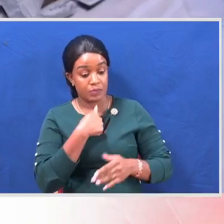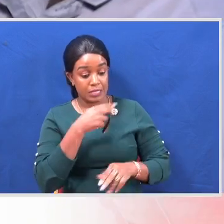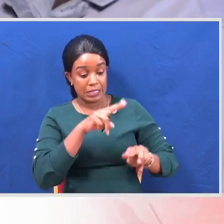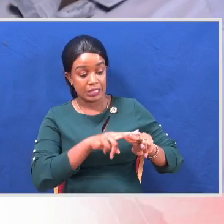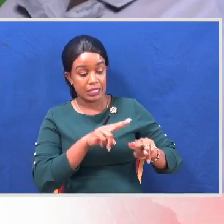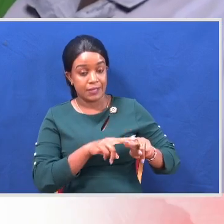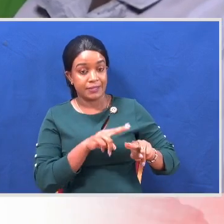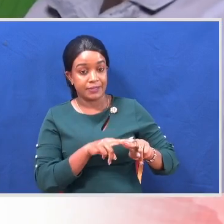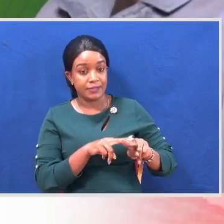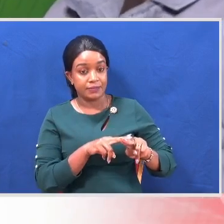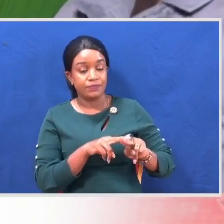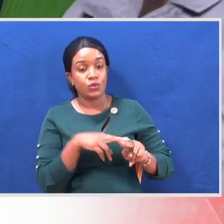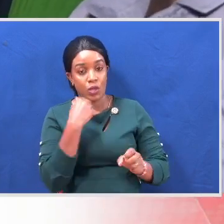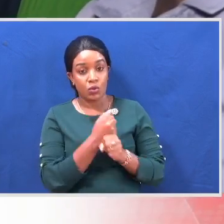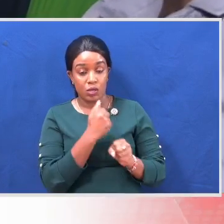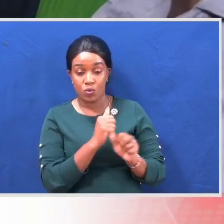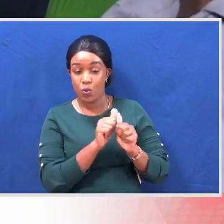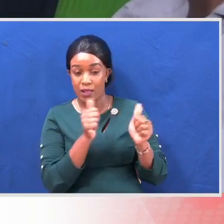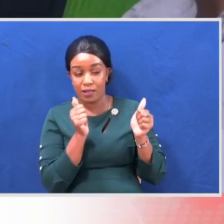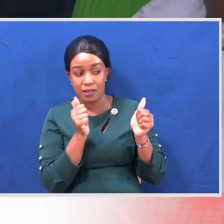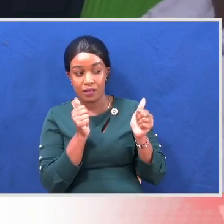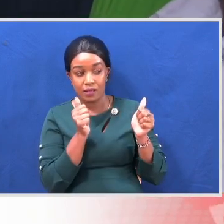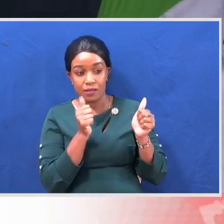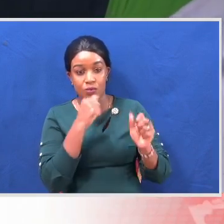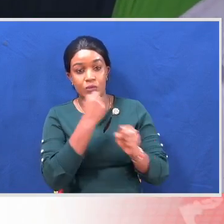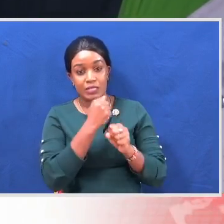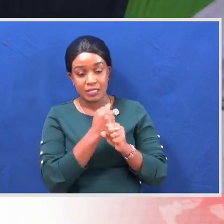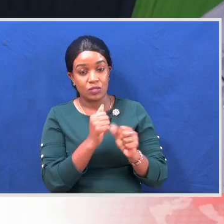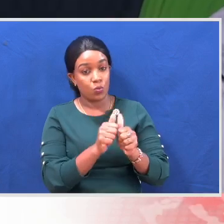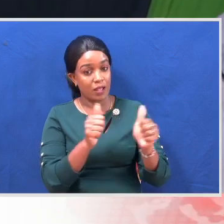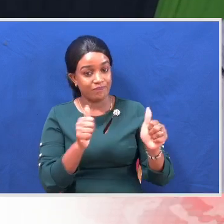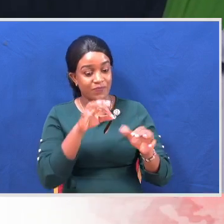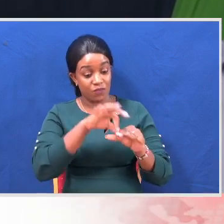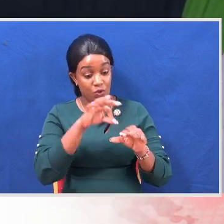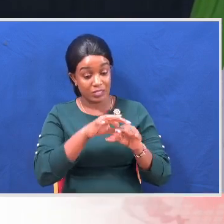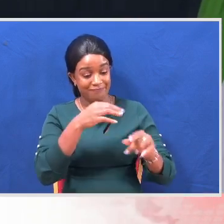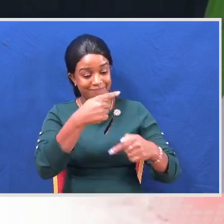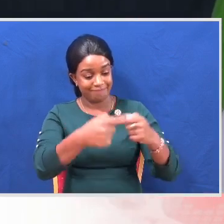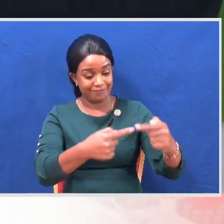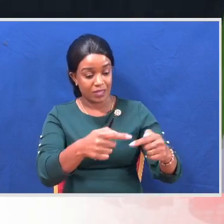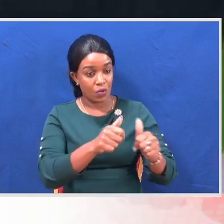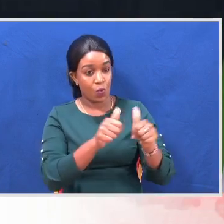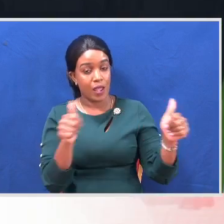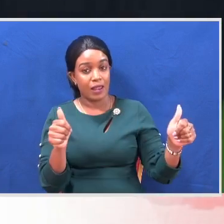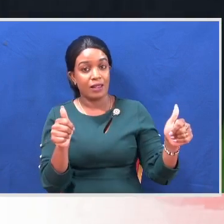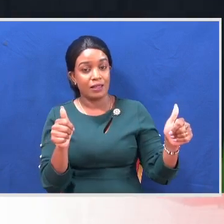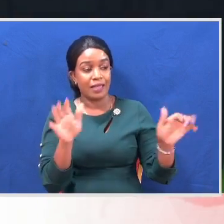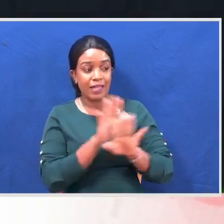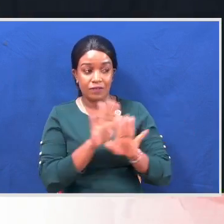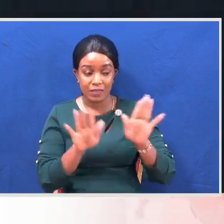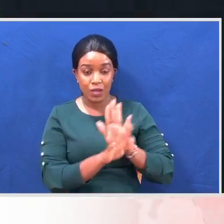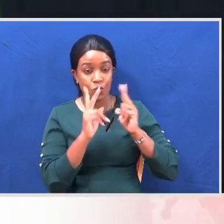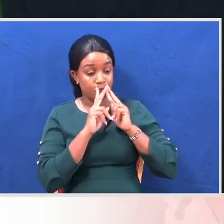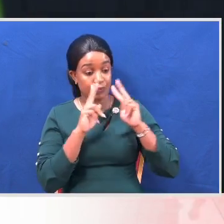generally, we are doing good. We did good. The voting went on well. A greater percentage, it was peaceful,